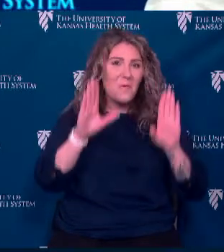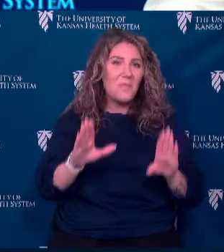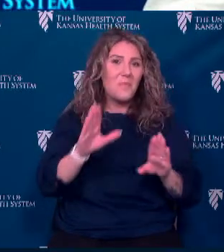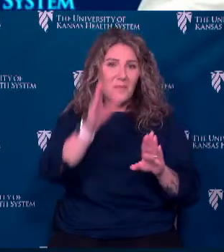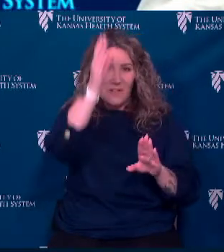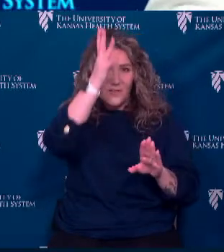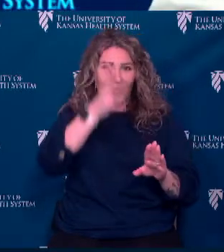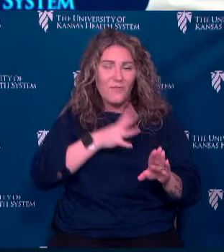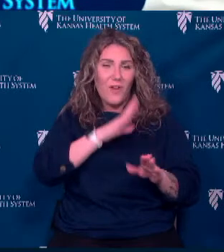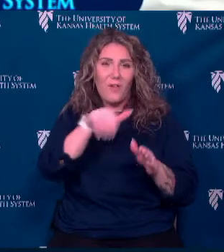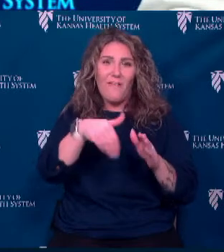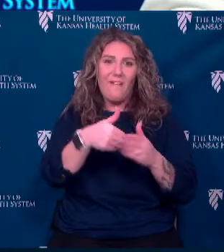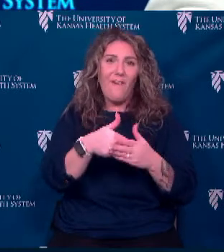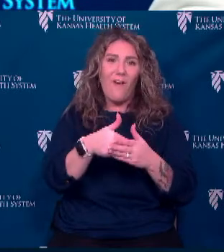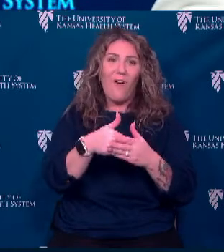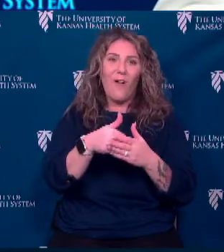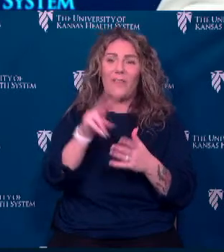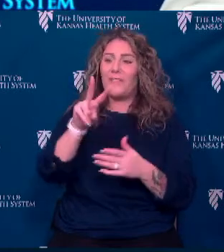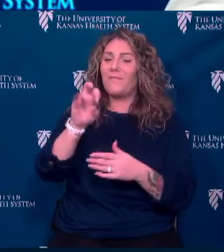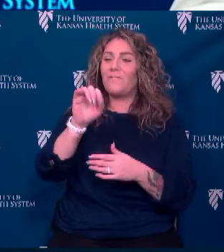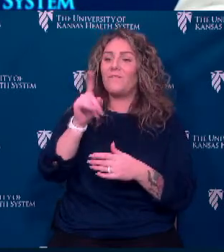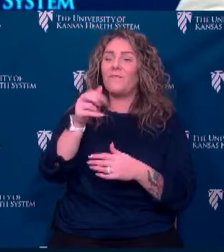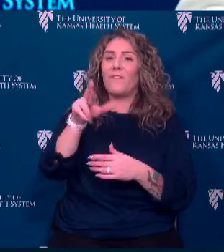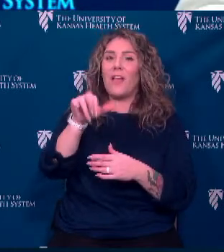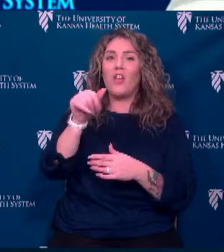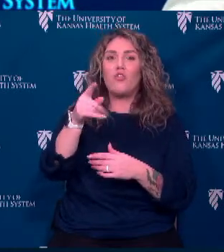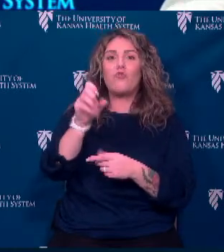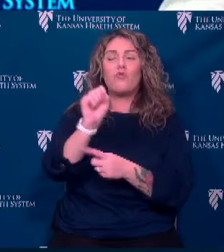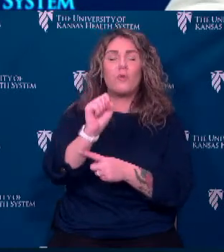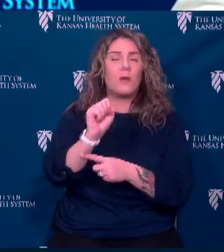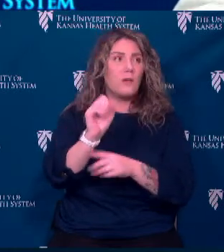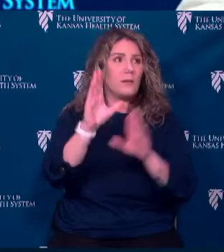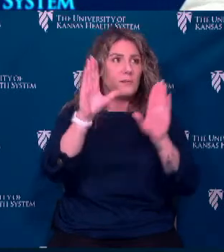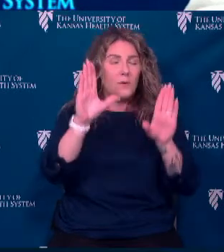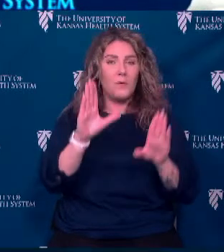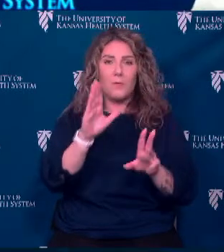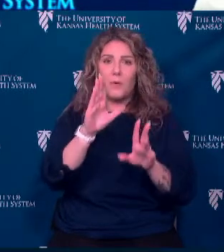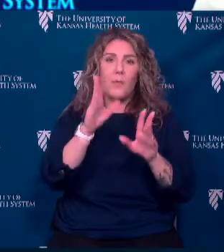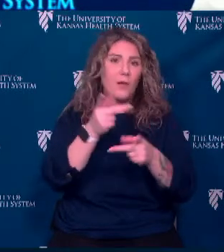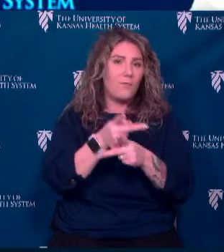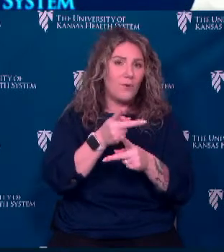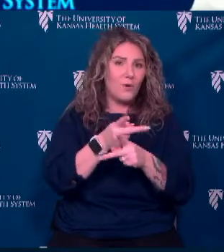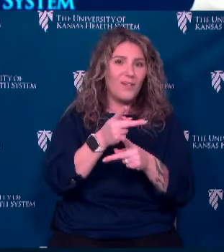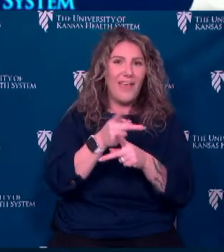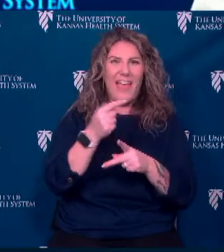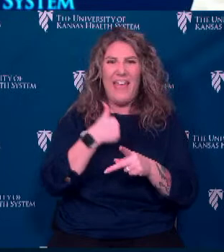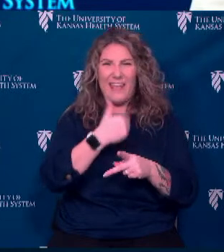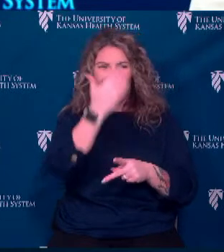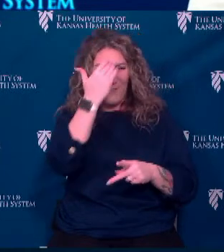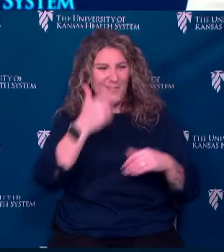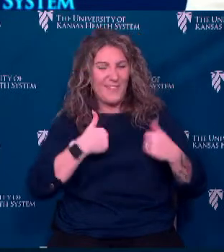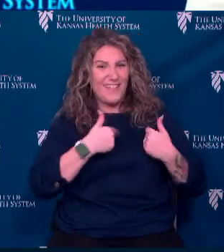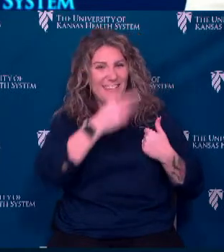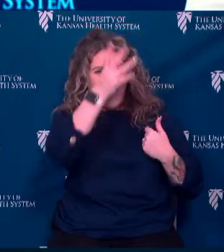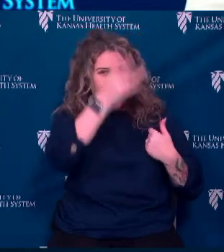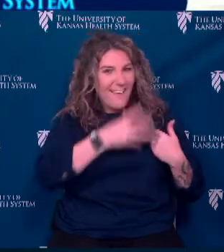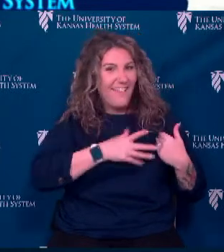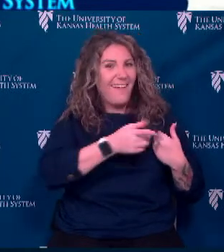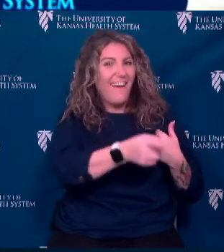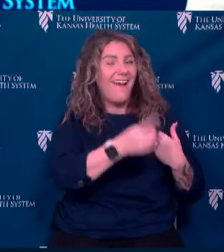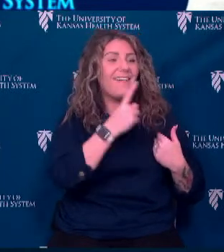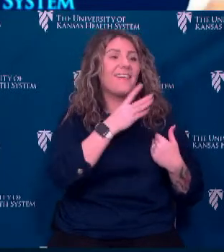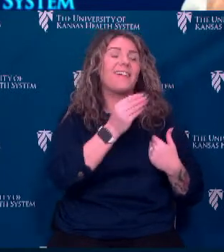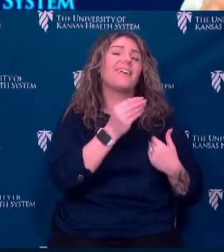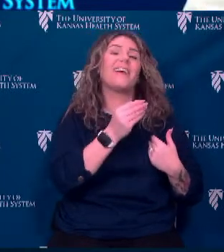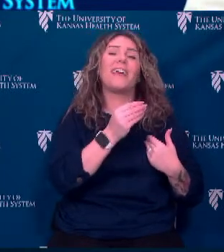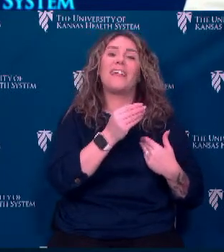great care with him. And I've known him since he was a young guy over at the VA and became an associate program director in our residency training